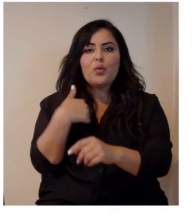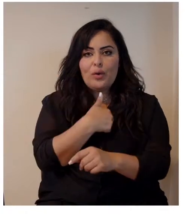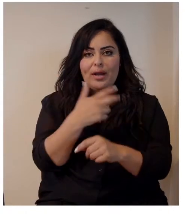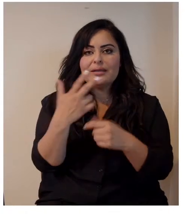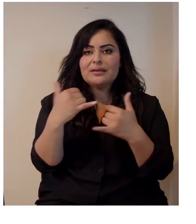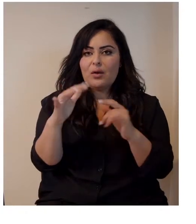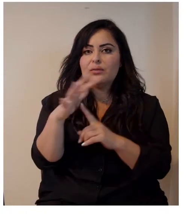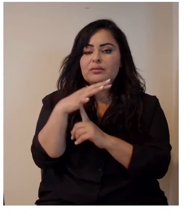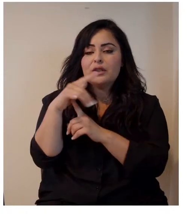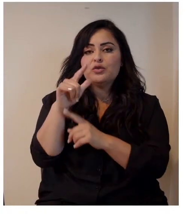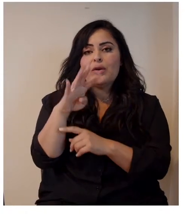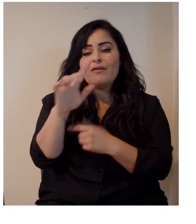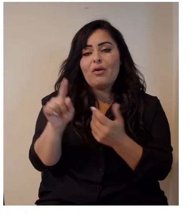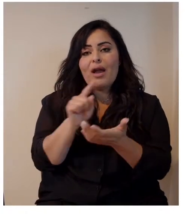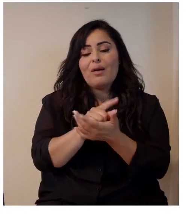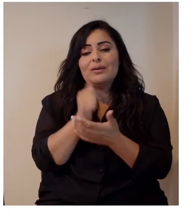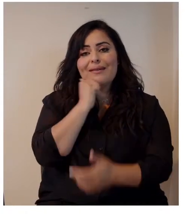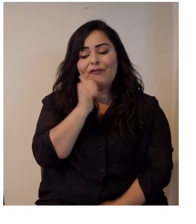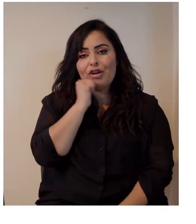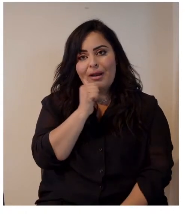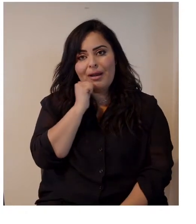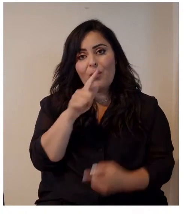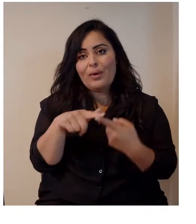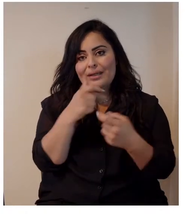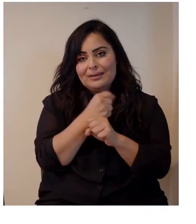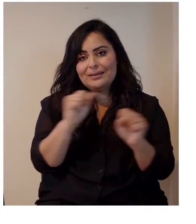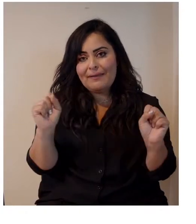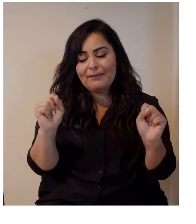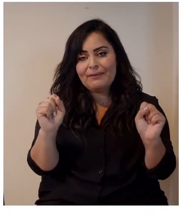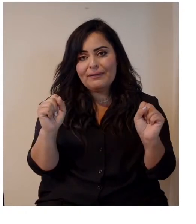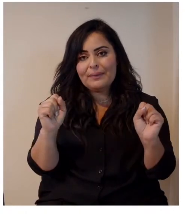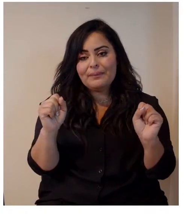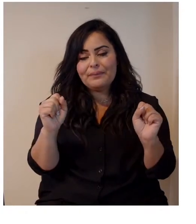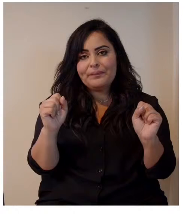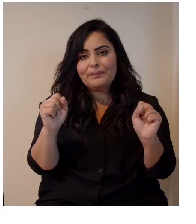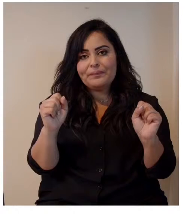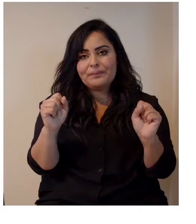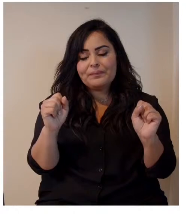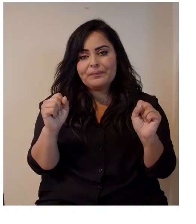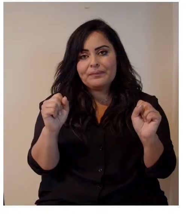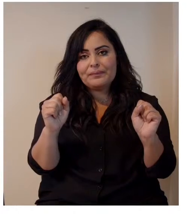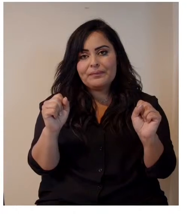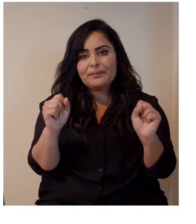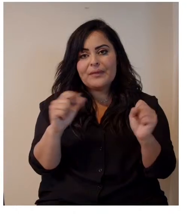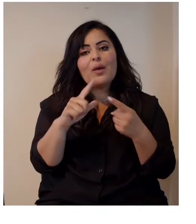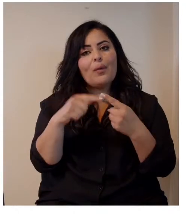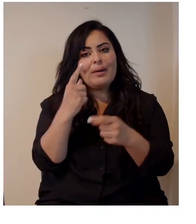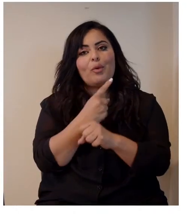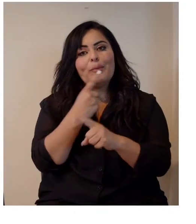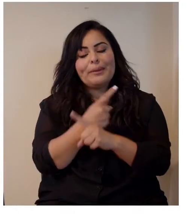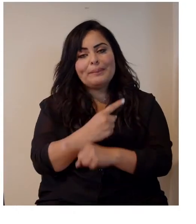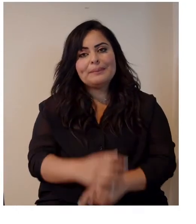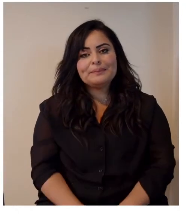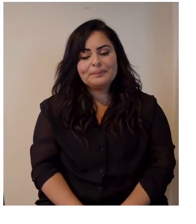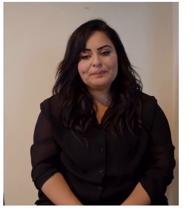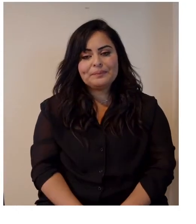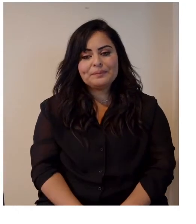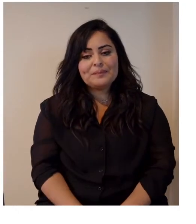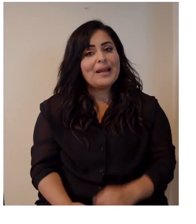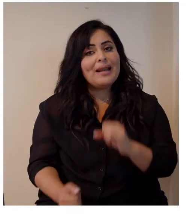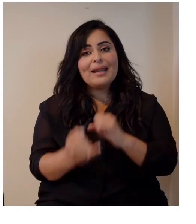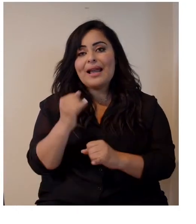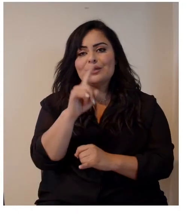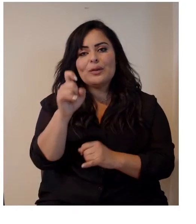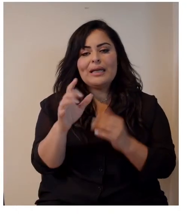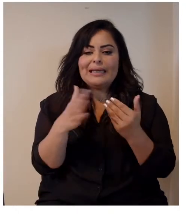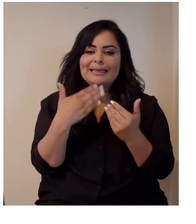aircraft on this fire 24 hours a day when it's safe to do so and when it's appropriate. Okay, last one.